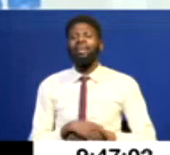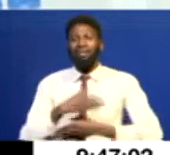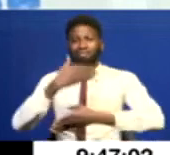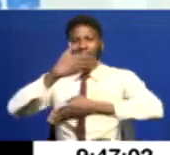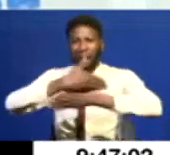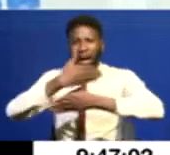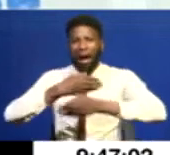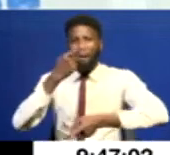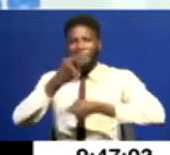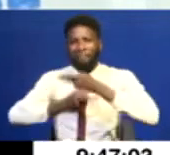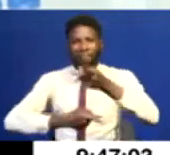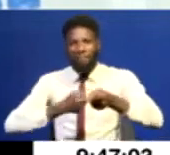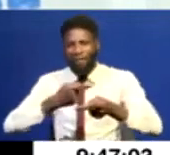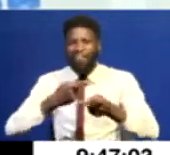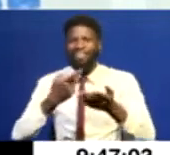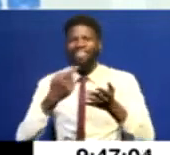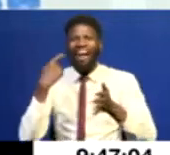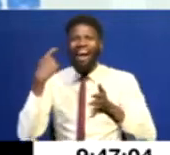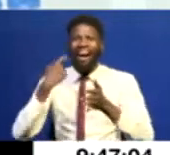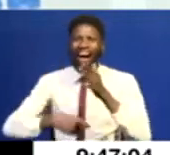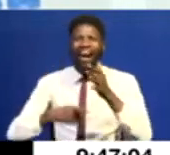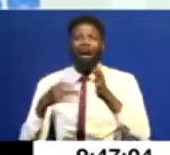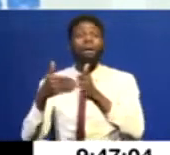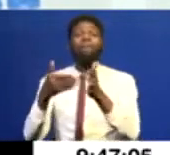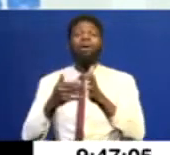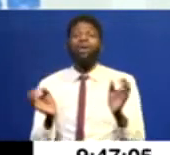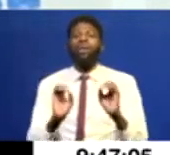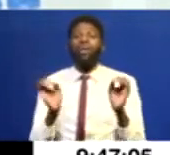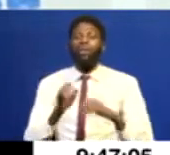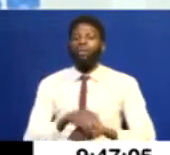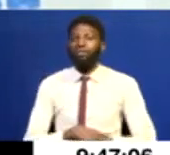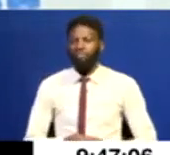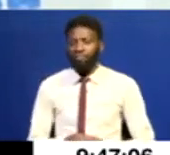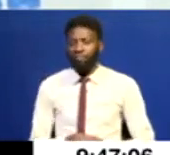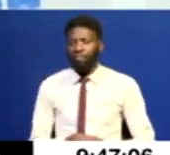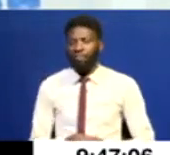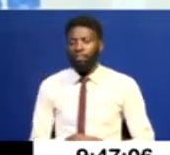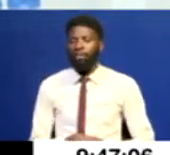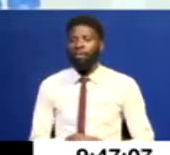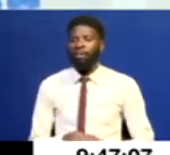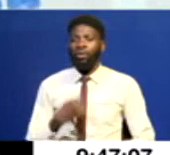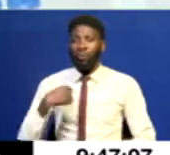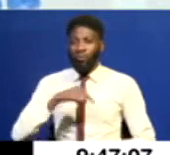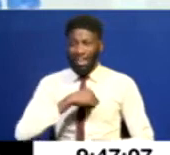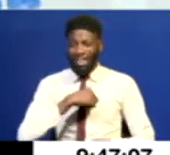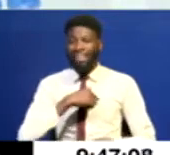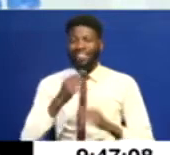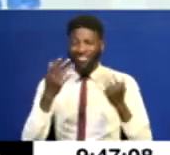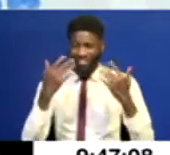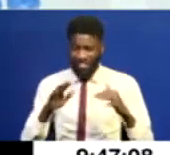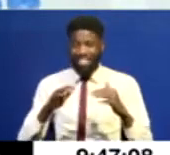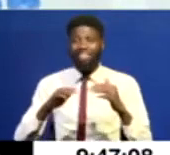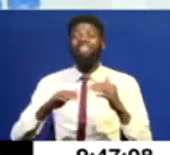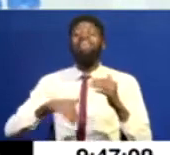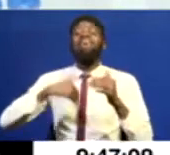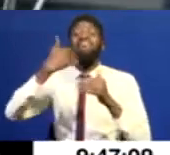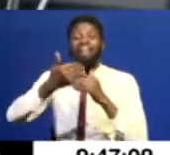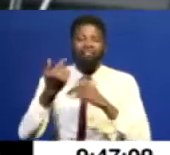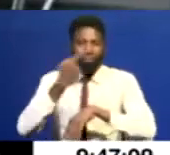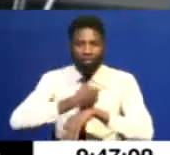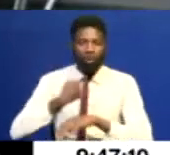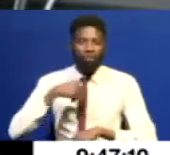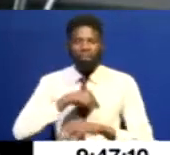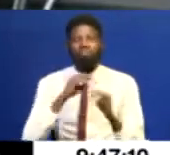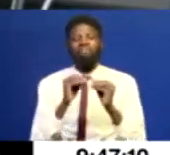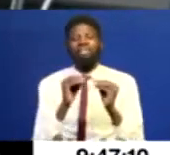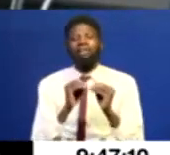followed by immediately the next day having a meeting of customs, commissioners of customs of EAC region.